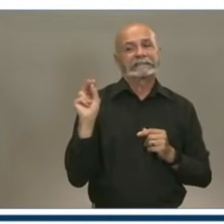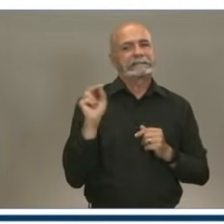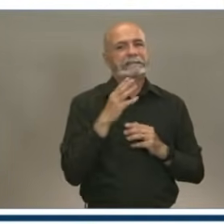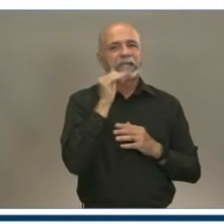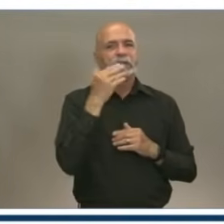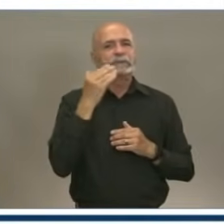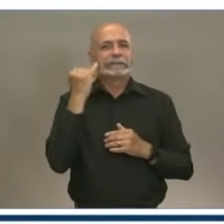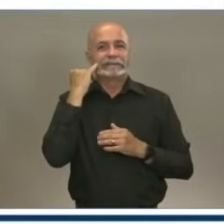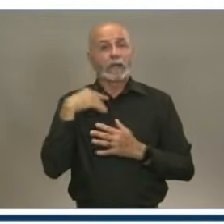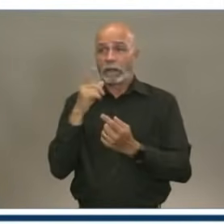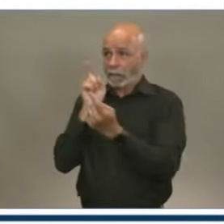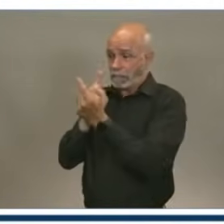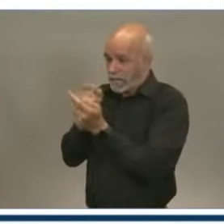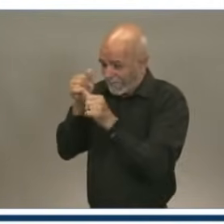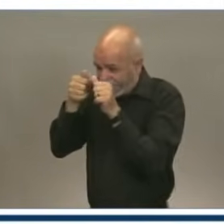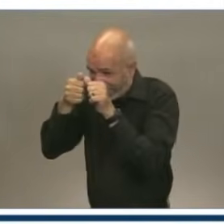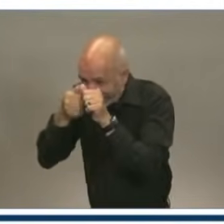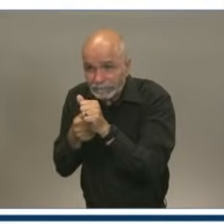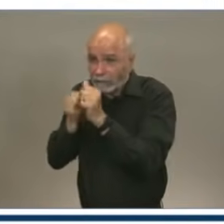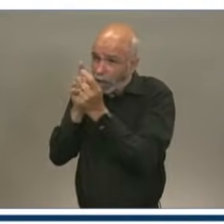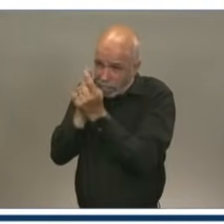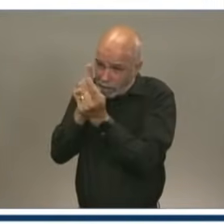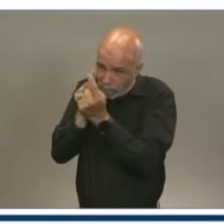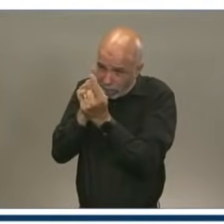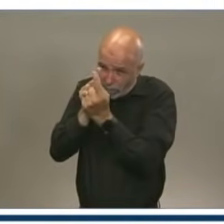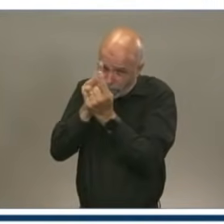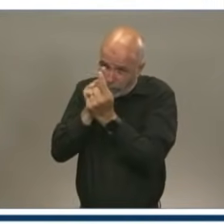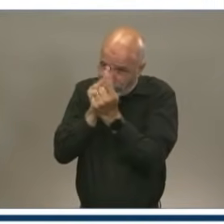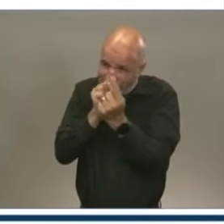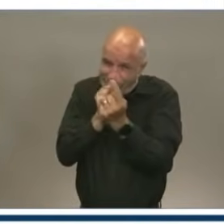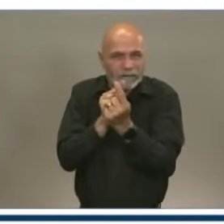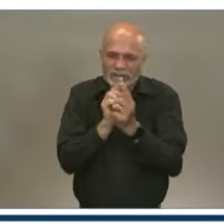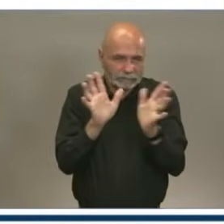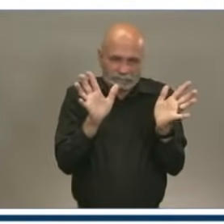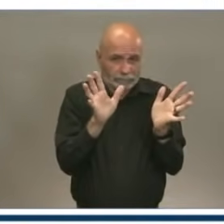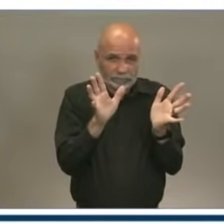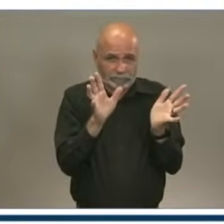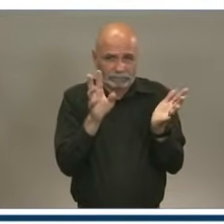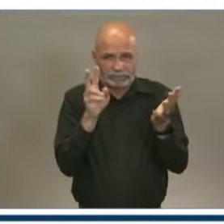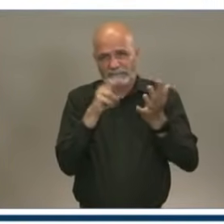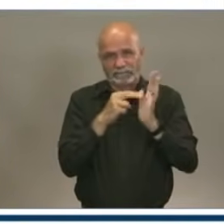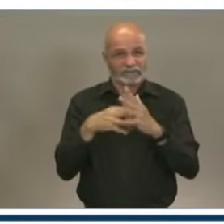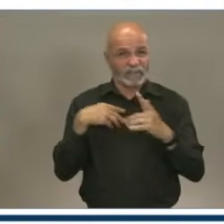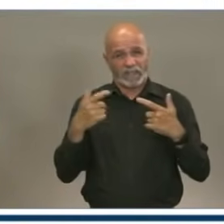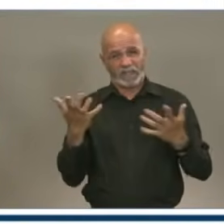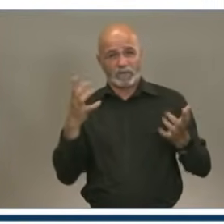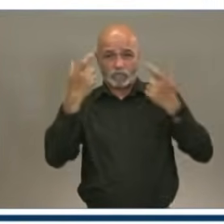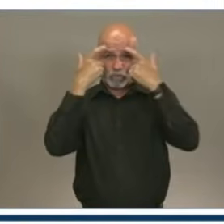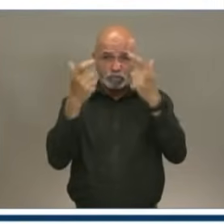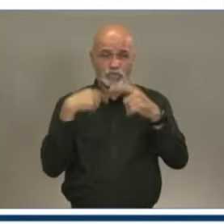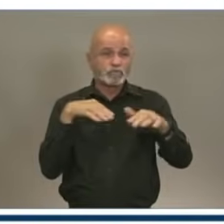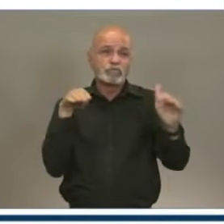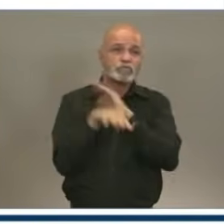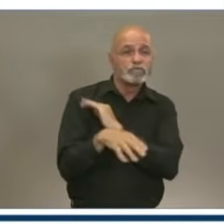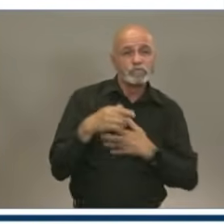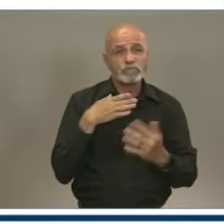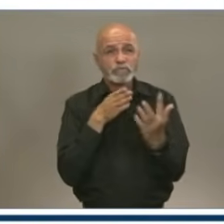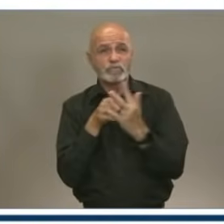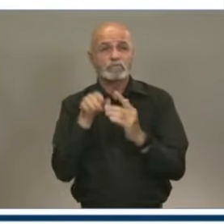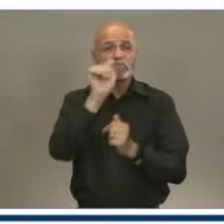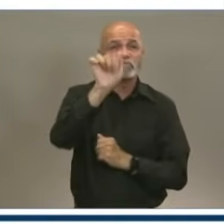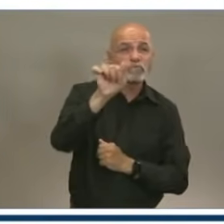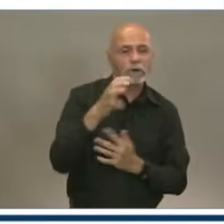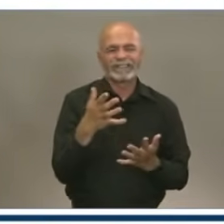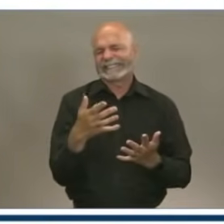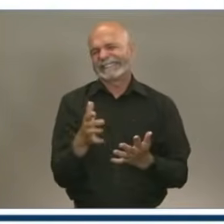people individually. I think you got to be careful that you don't become intrusive. But we've moved to the walk-in model. We've